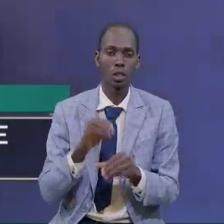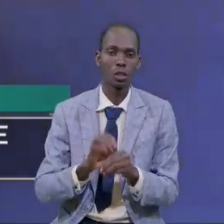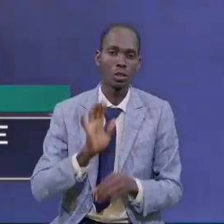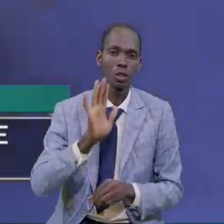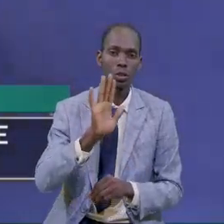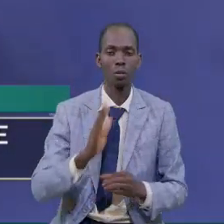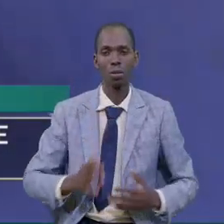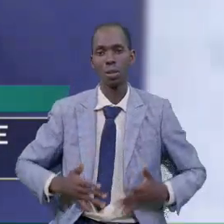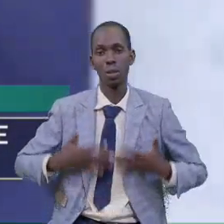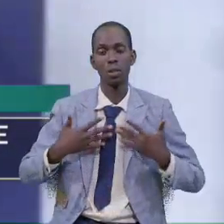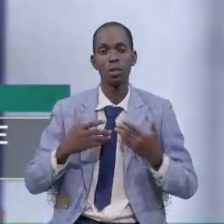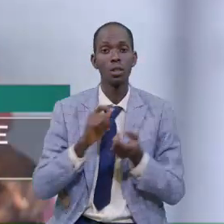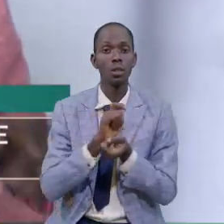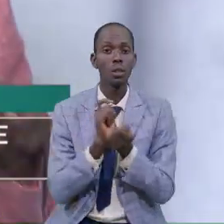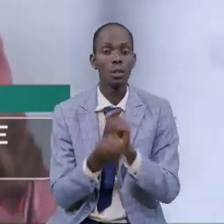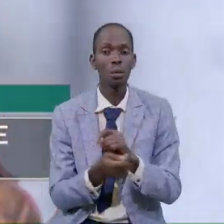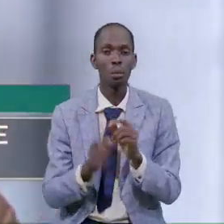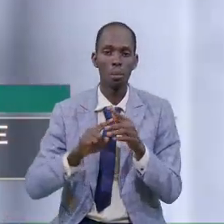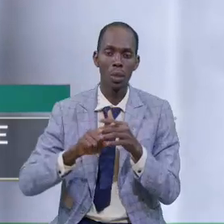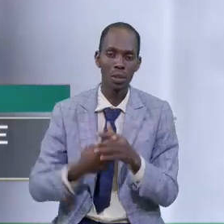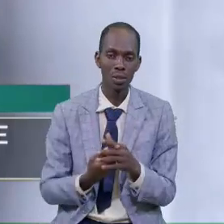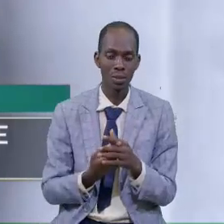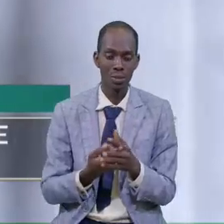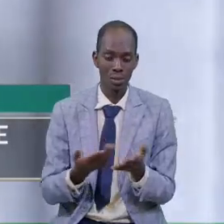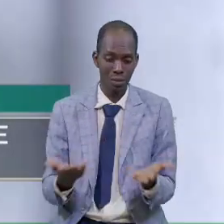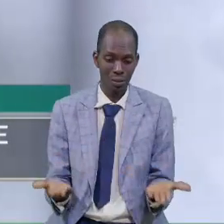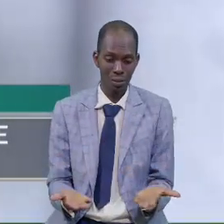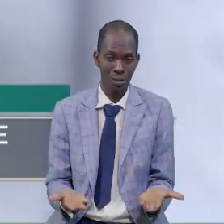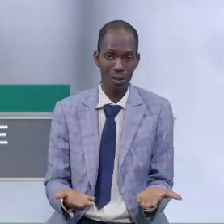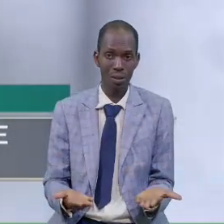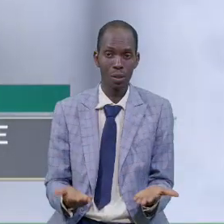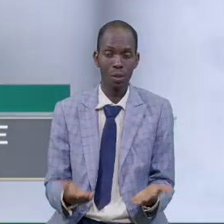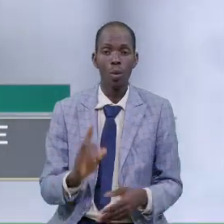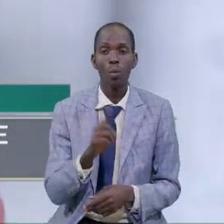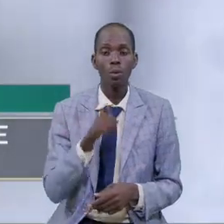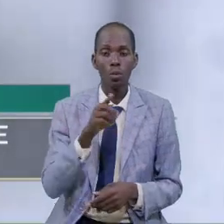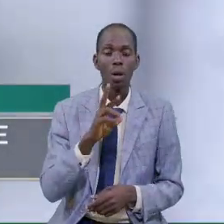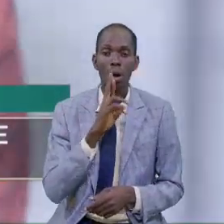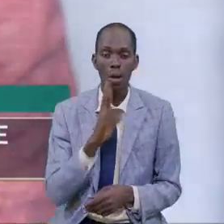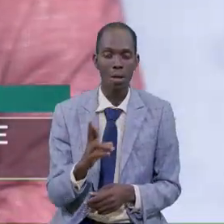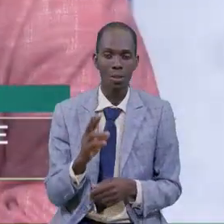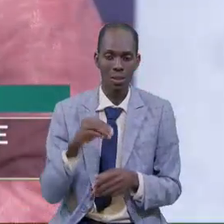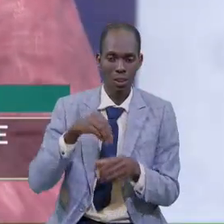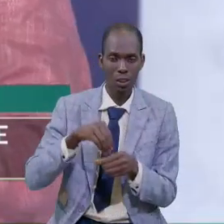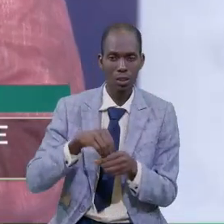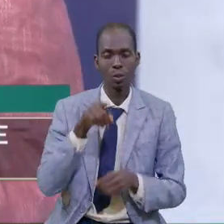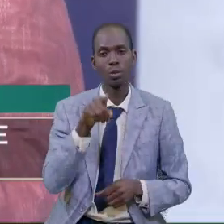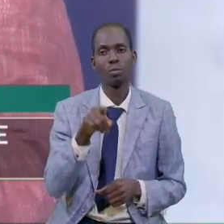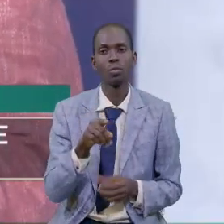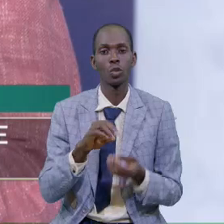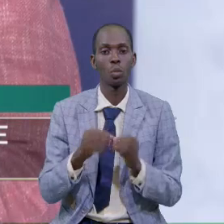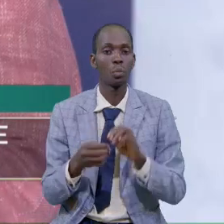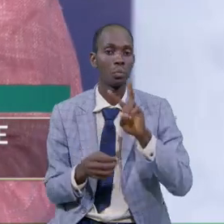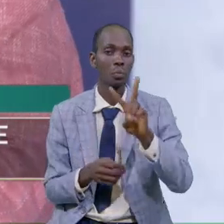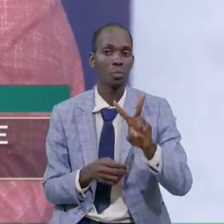Change begins right there where you are inside you. Number two,